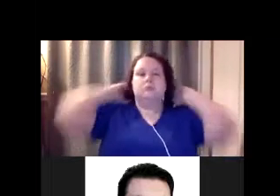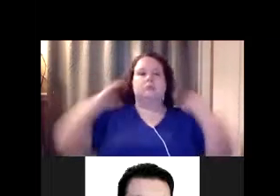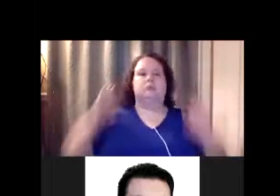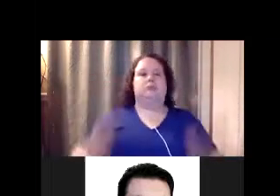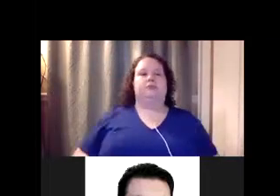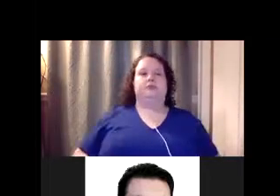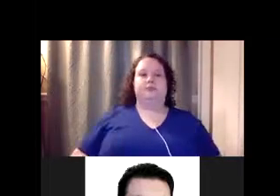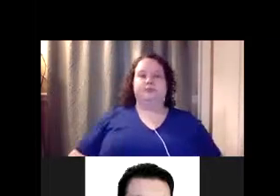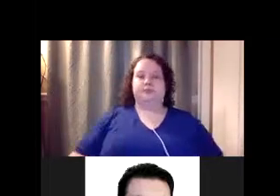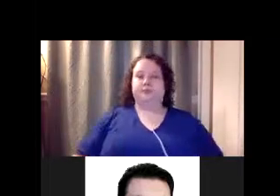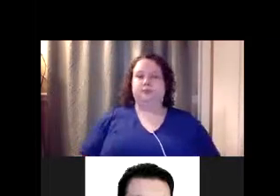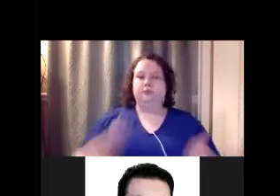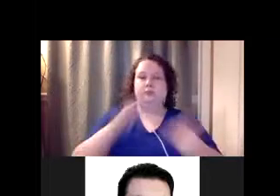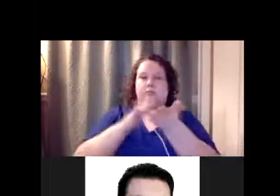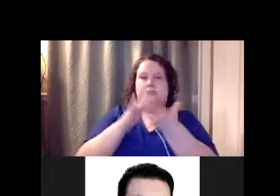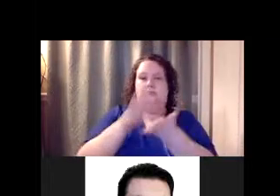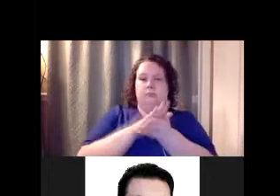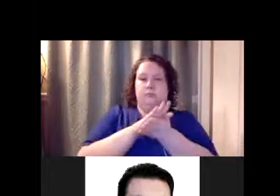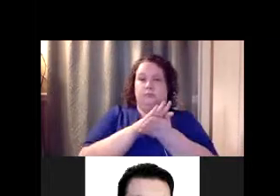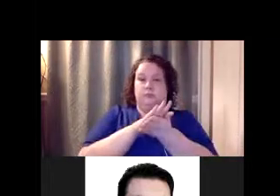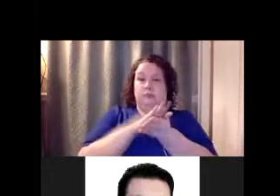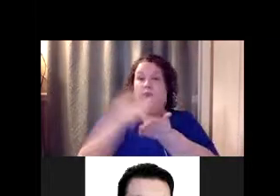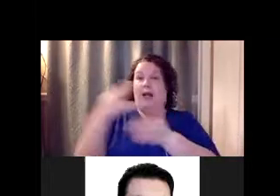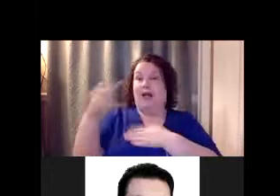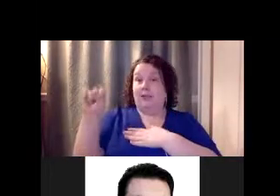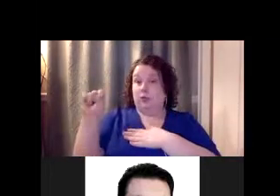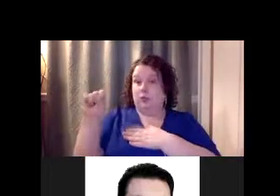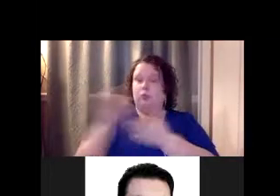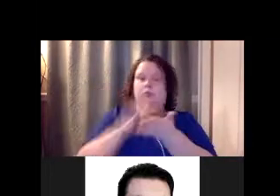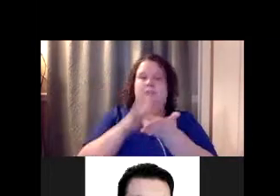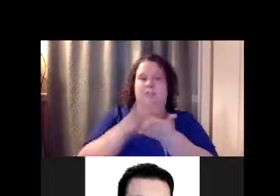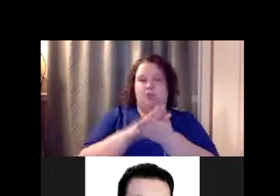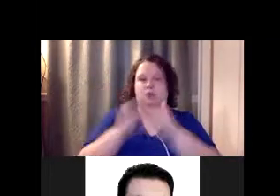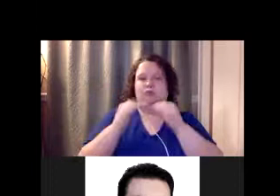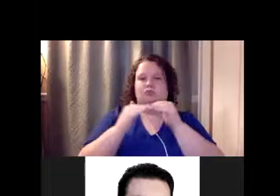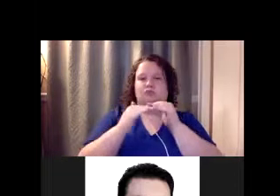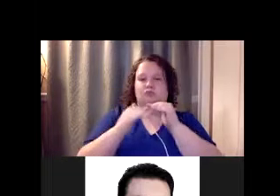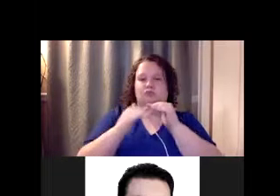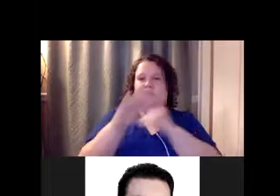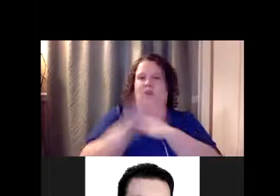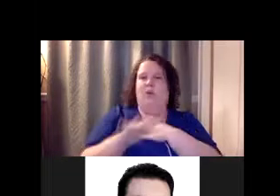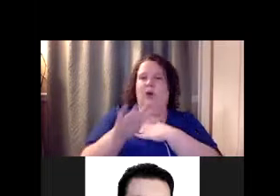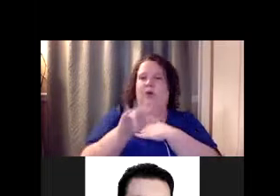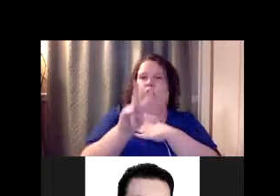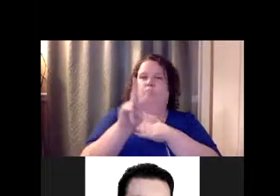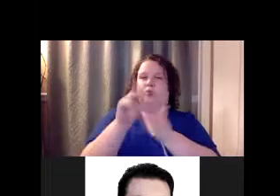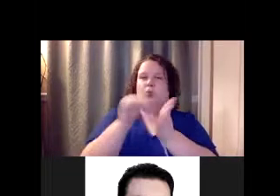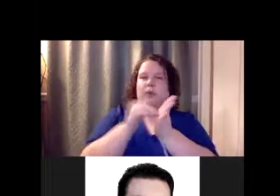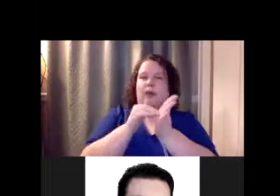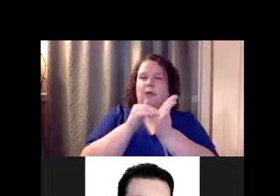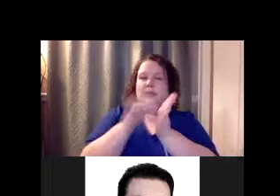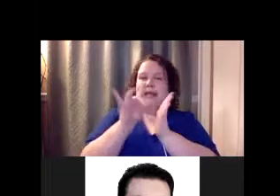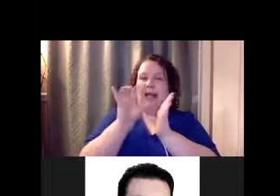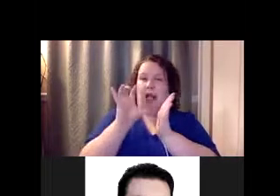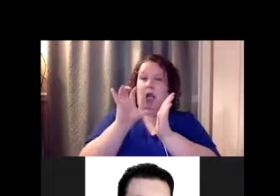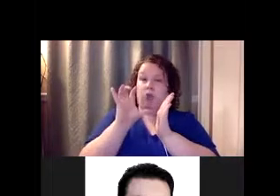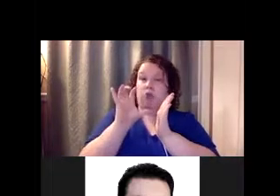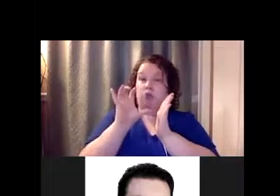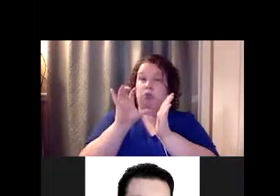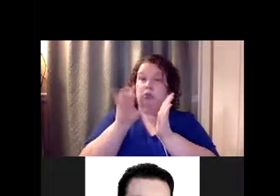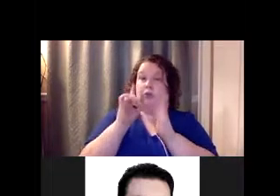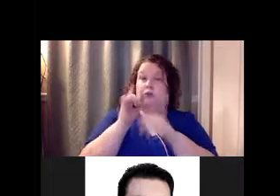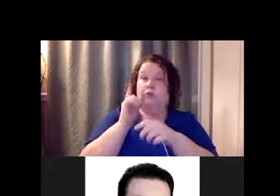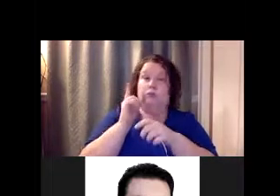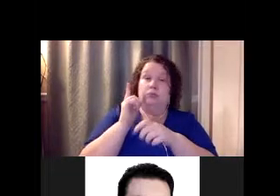the middle schools, they'll stay at about 2,800 for the next 1 to 2 years. And then that